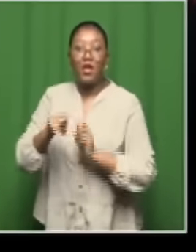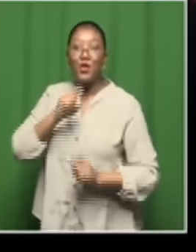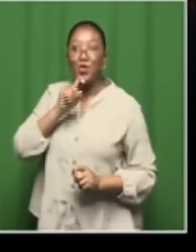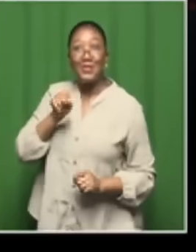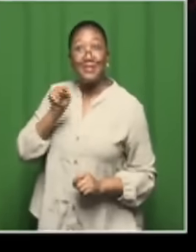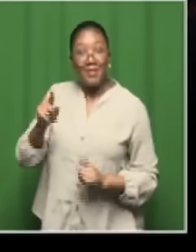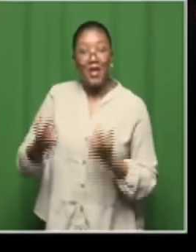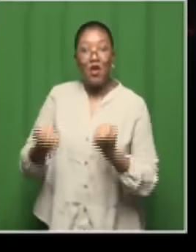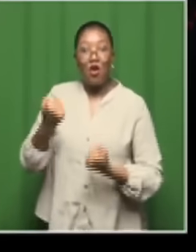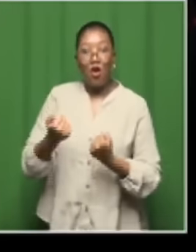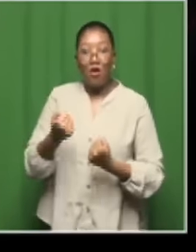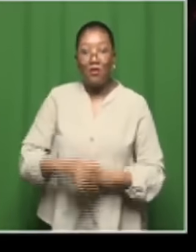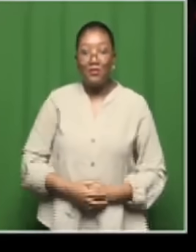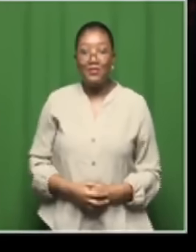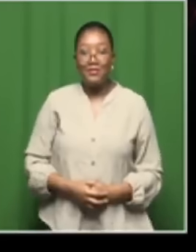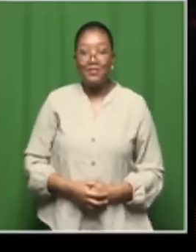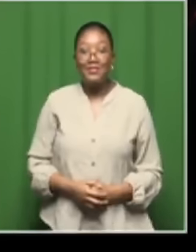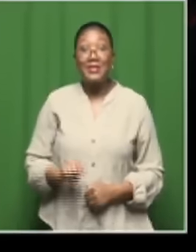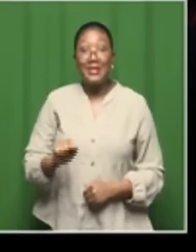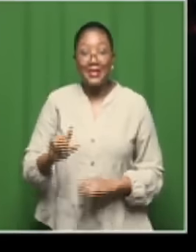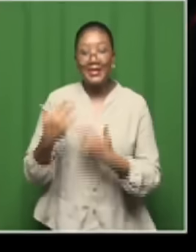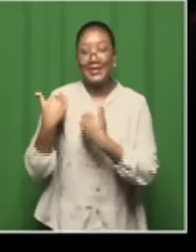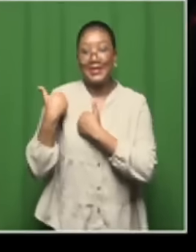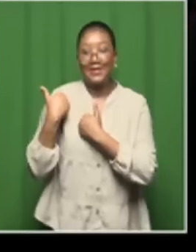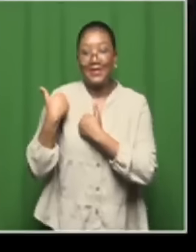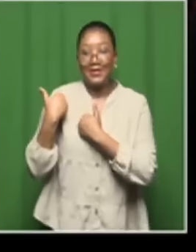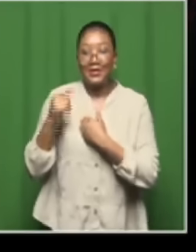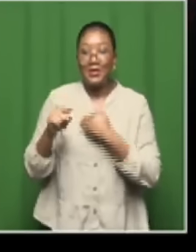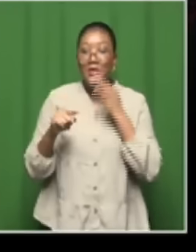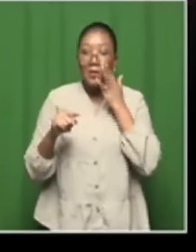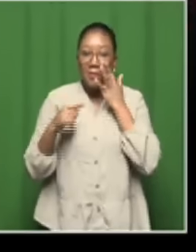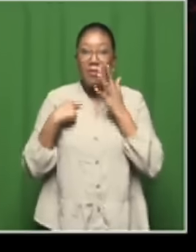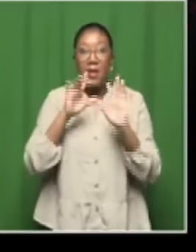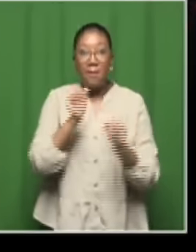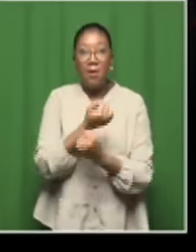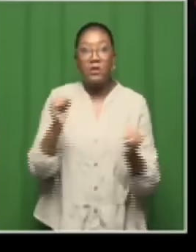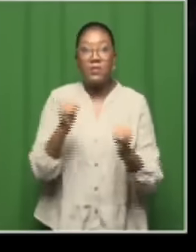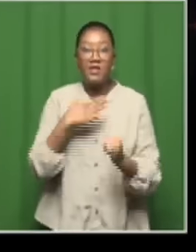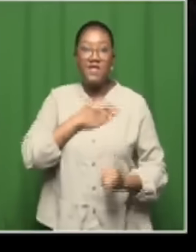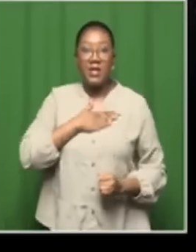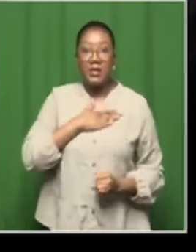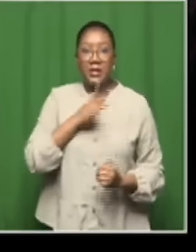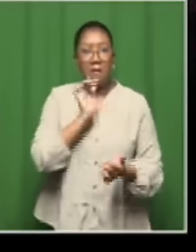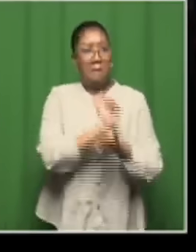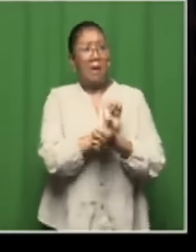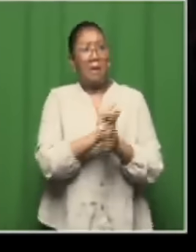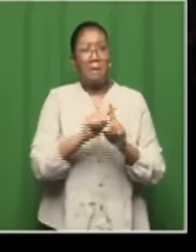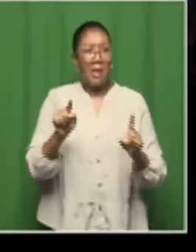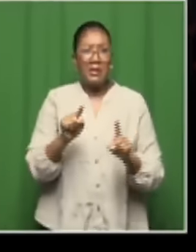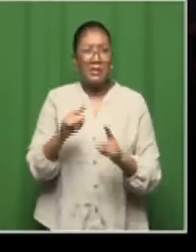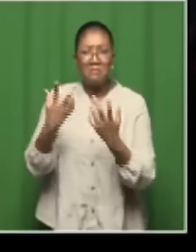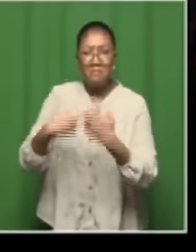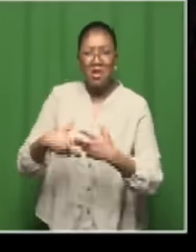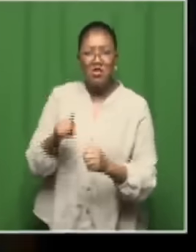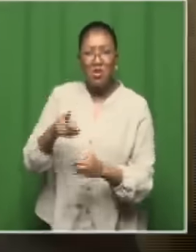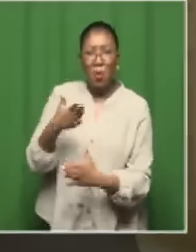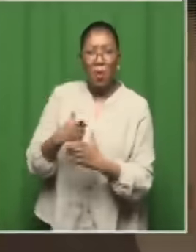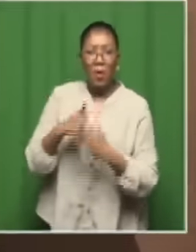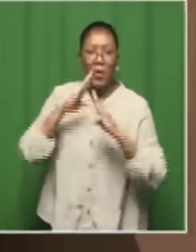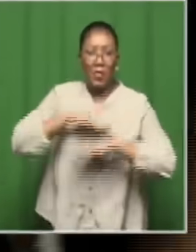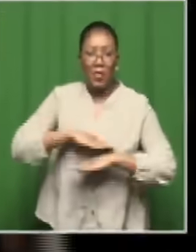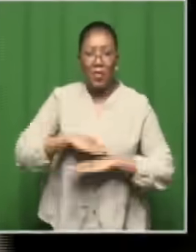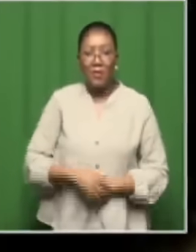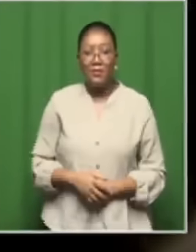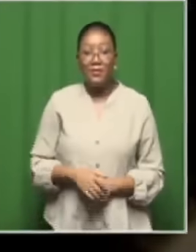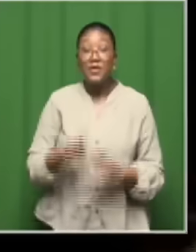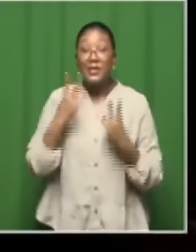up. So we are safe in that manner. We won't be able to execute an unlawful arrest. Yes. So now the numbers you see there, the